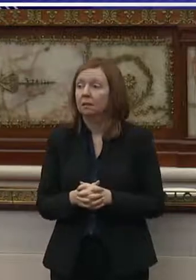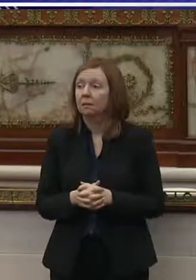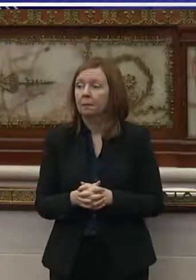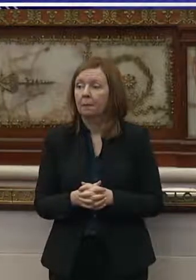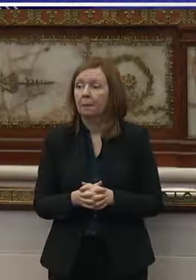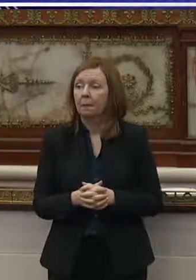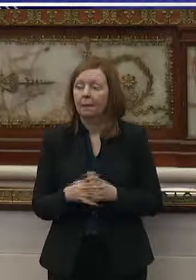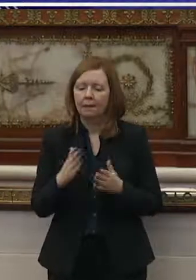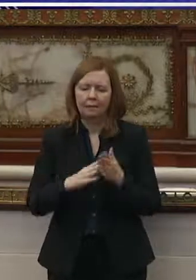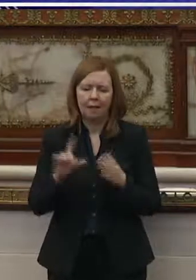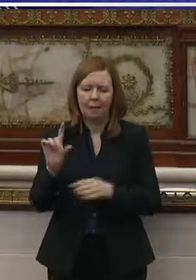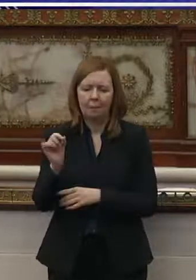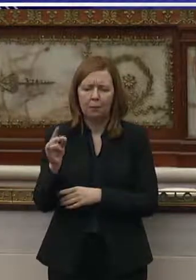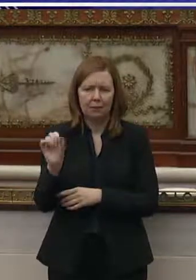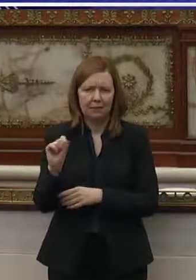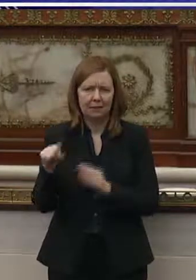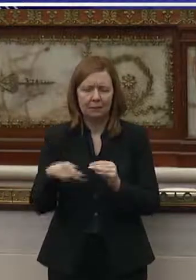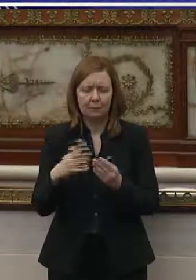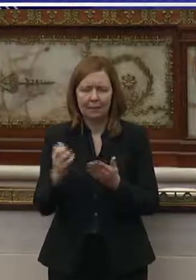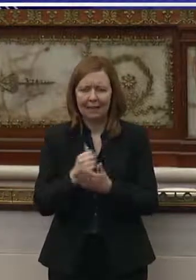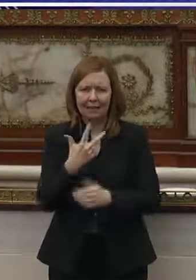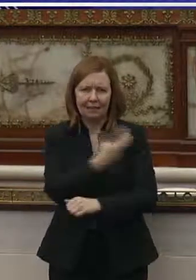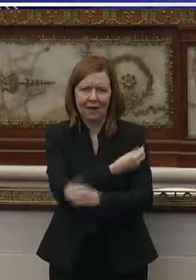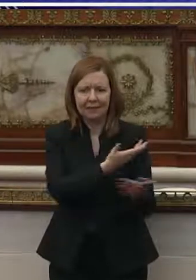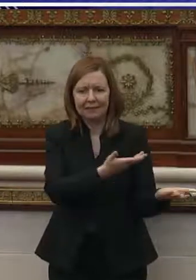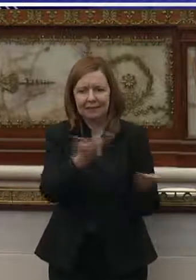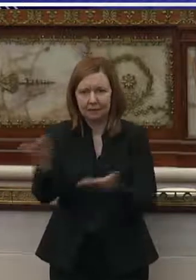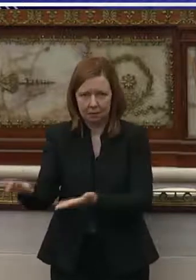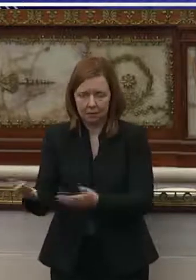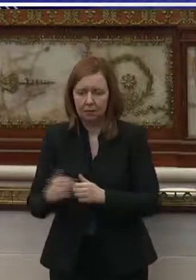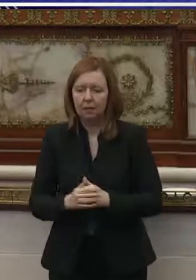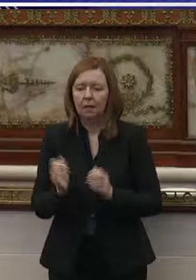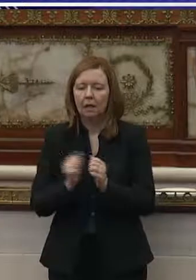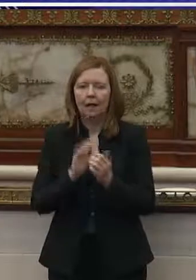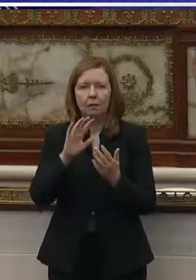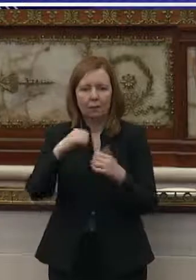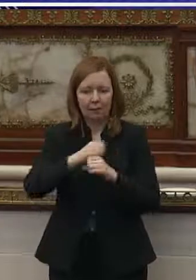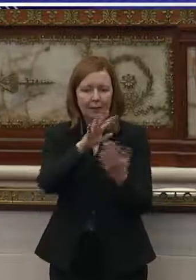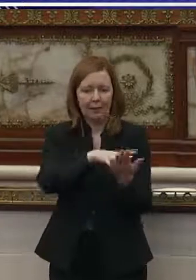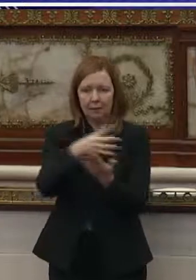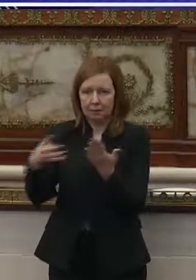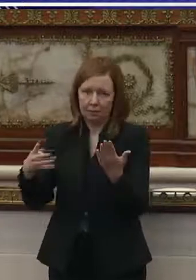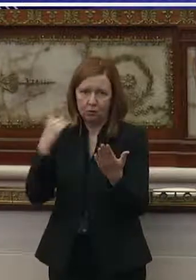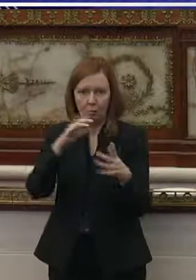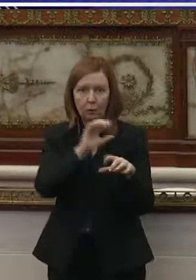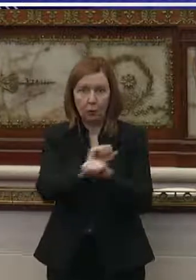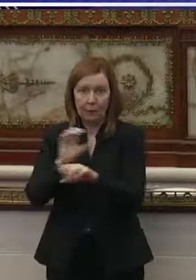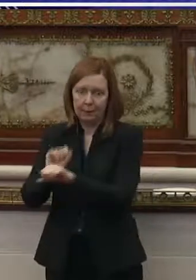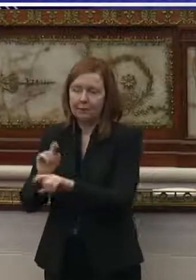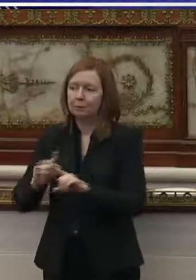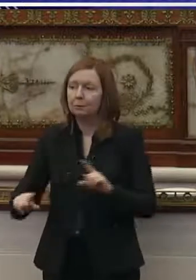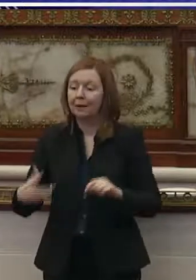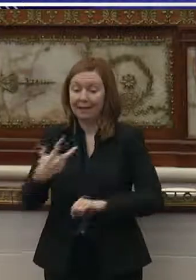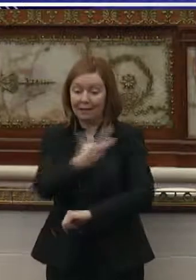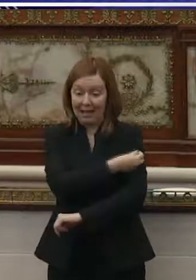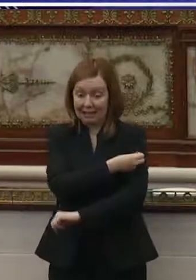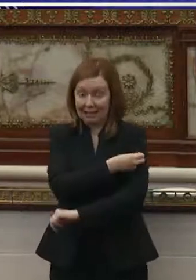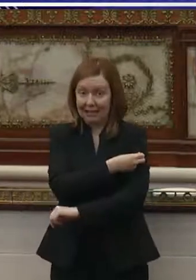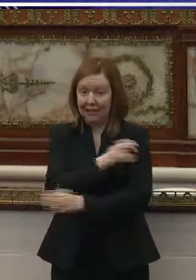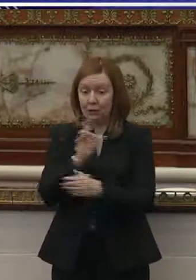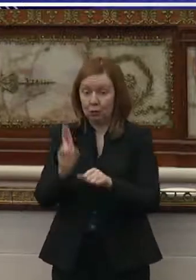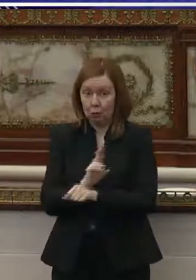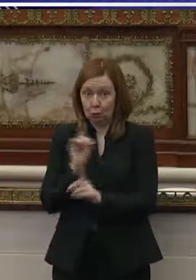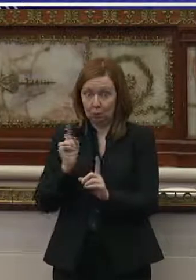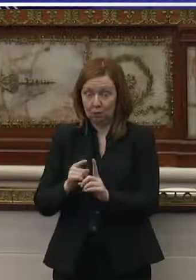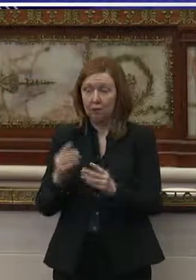the logistics around getting the vaccine there, and with scheduling of appointments. But the vaccine that is actually